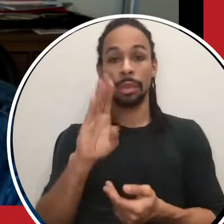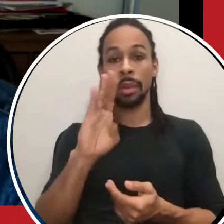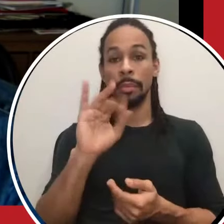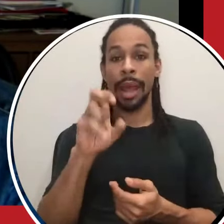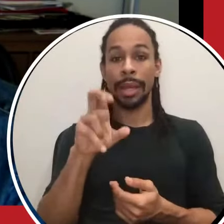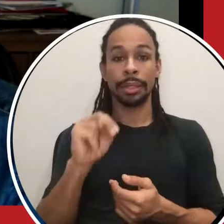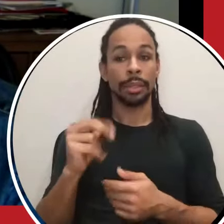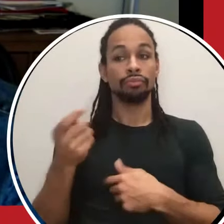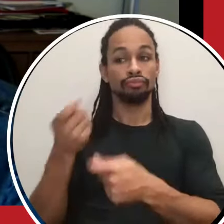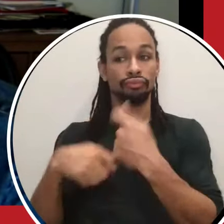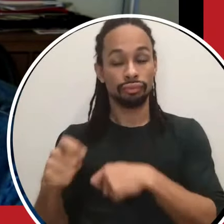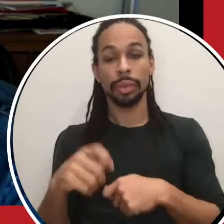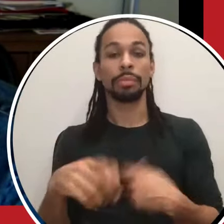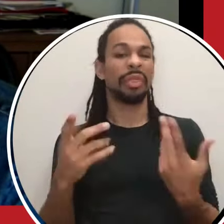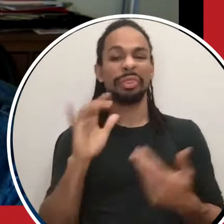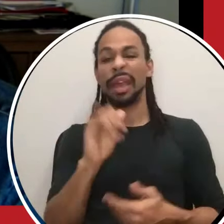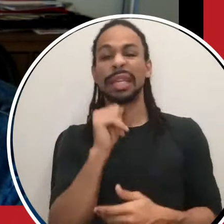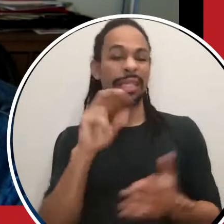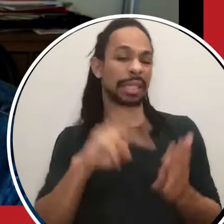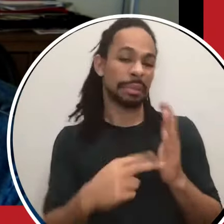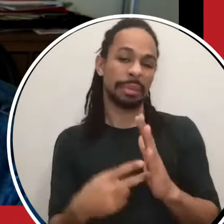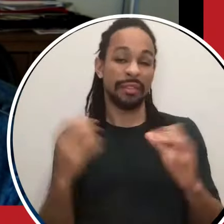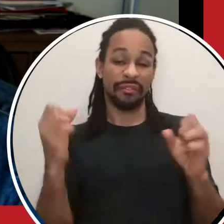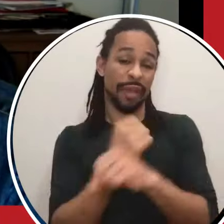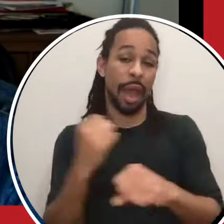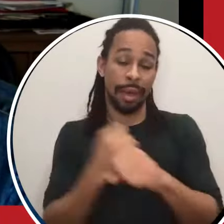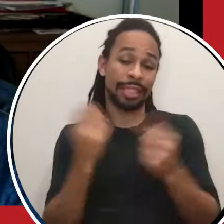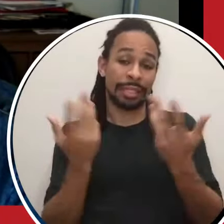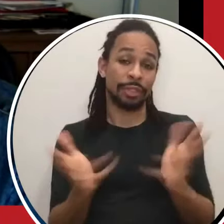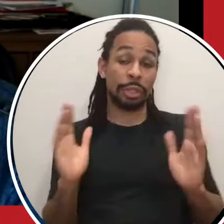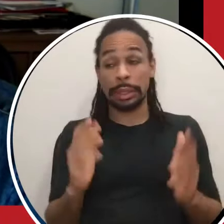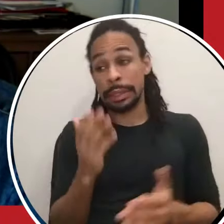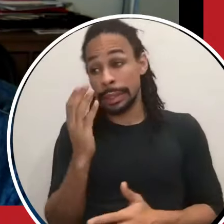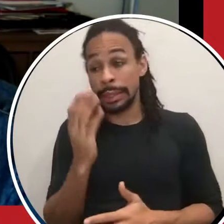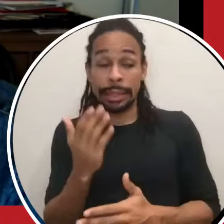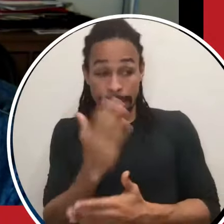know, perhaps a little bit different. In some ways, it might be the same.